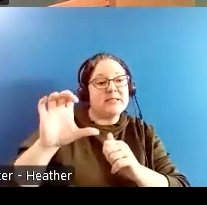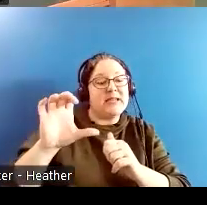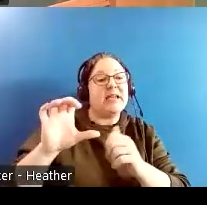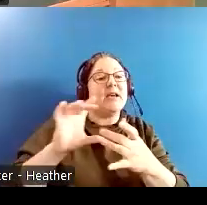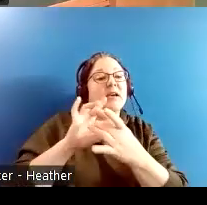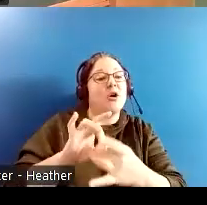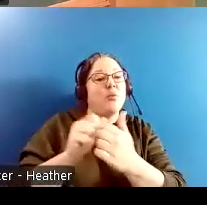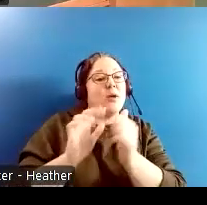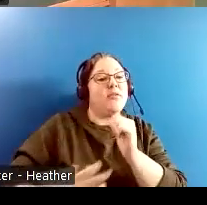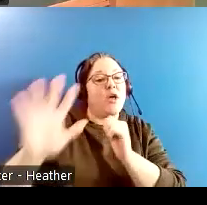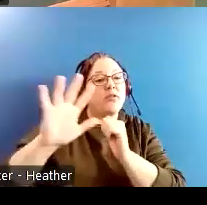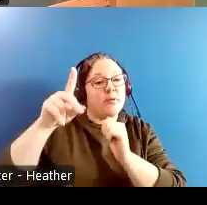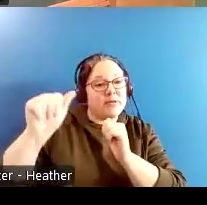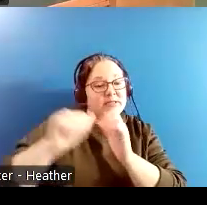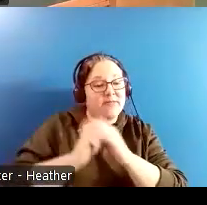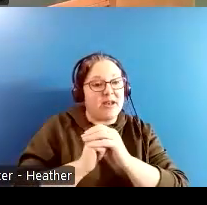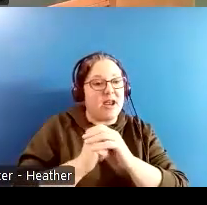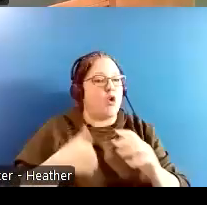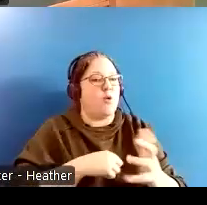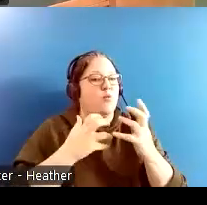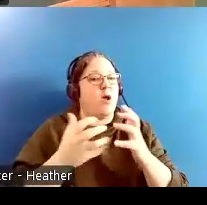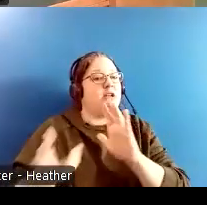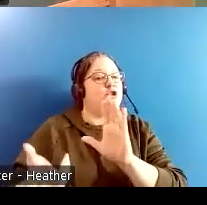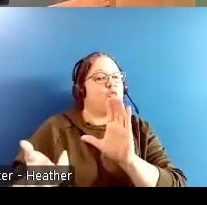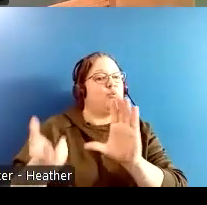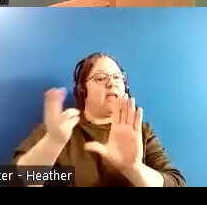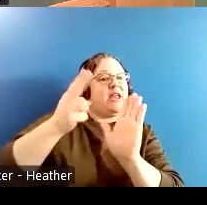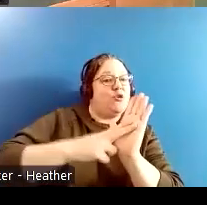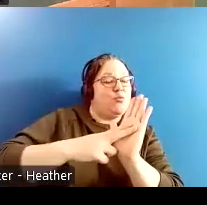Pennsylvania. Our target was to enroll 700 people in